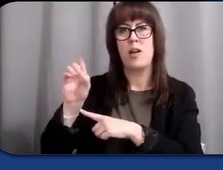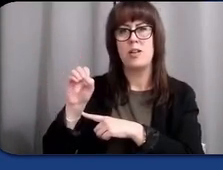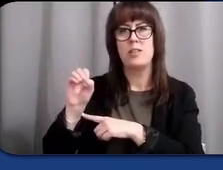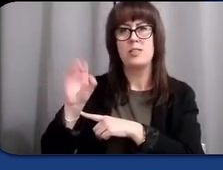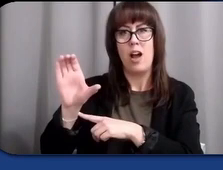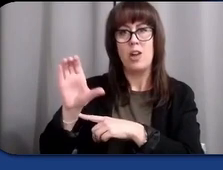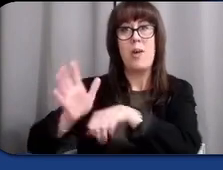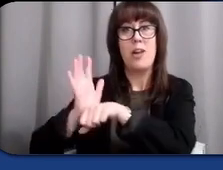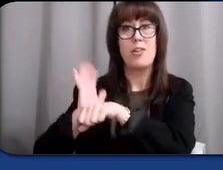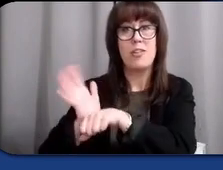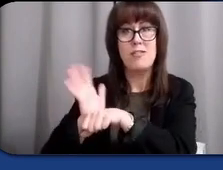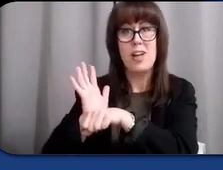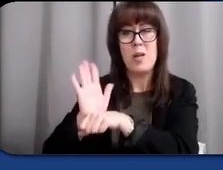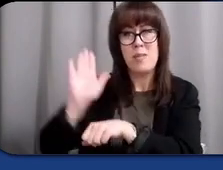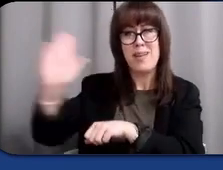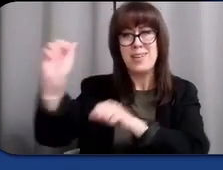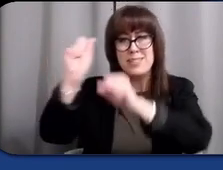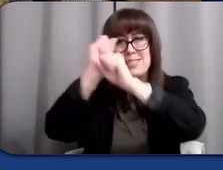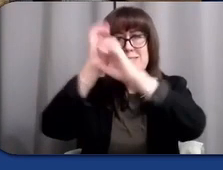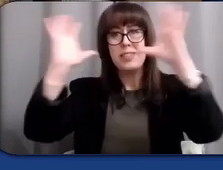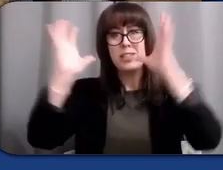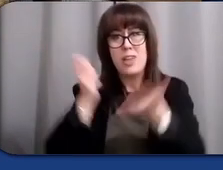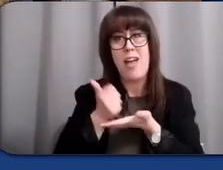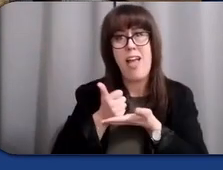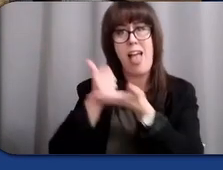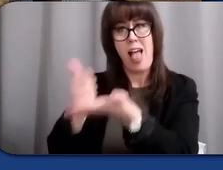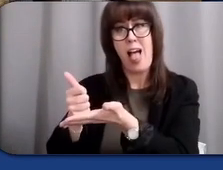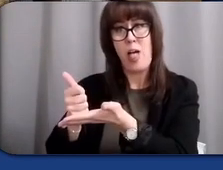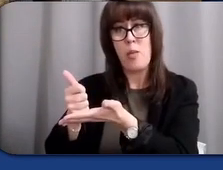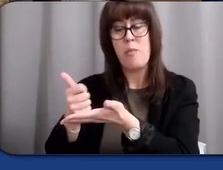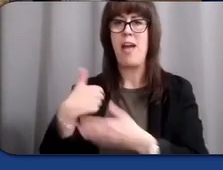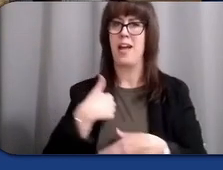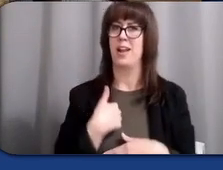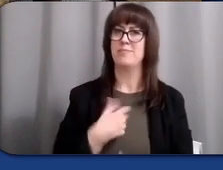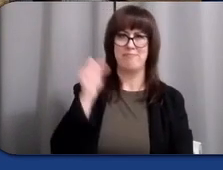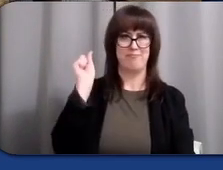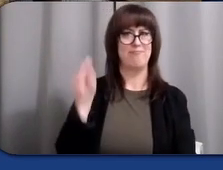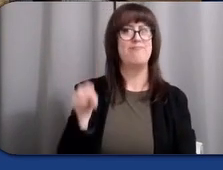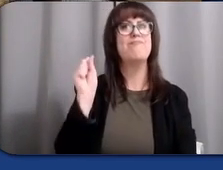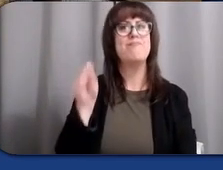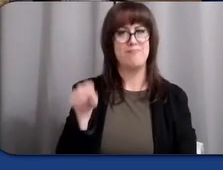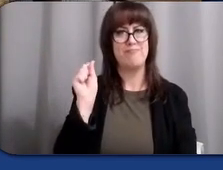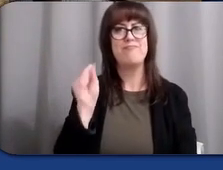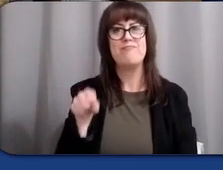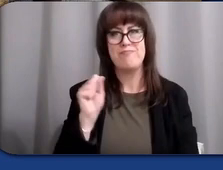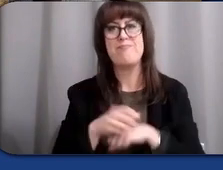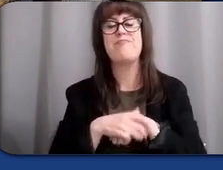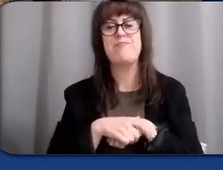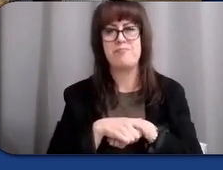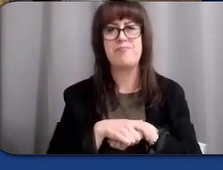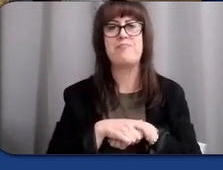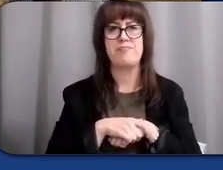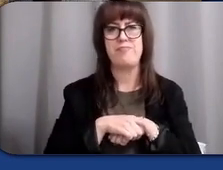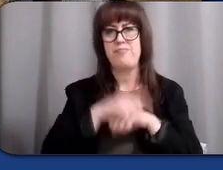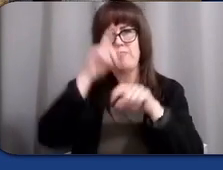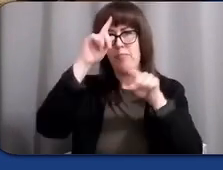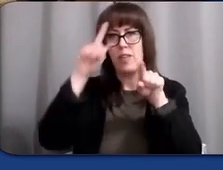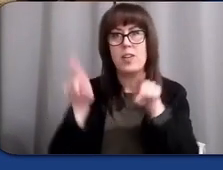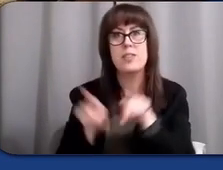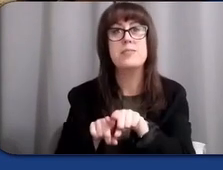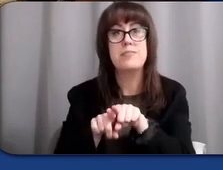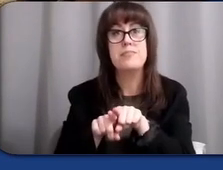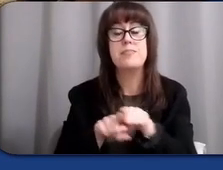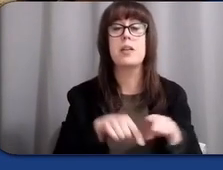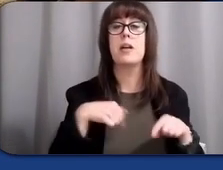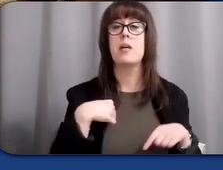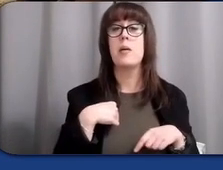And I said, yep. But the other thing that I thought that we needed to do, if we were going to help Jock build